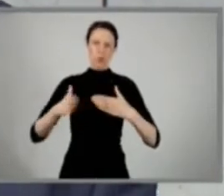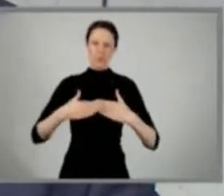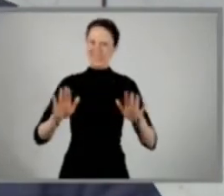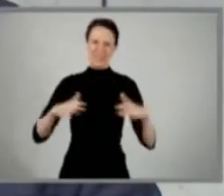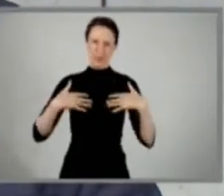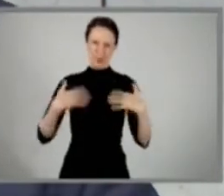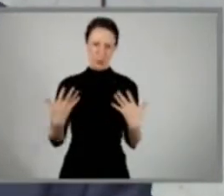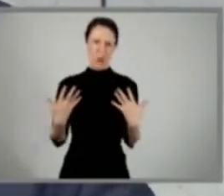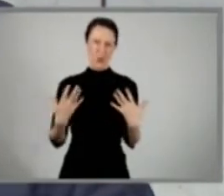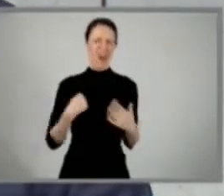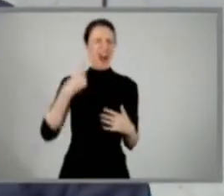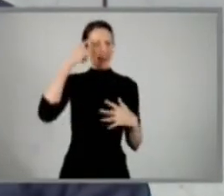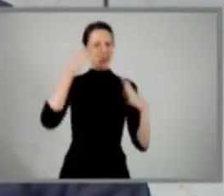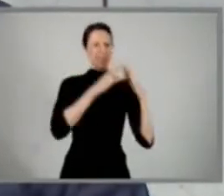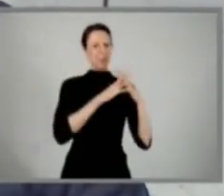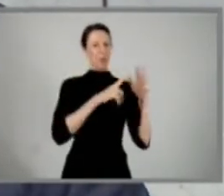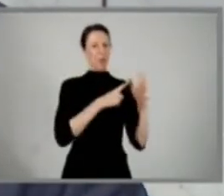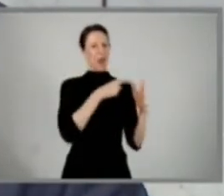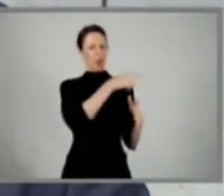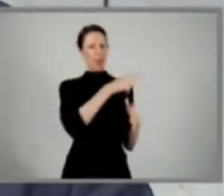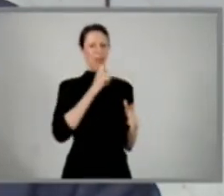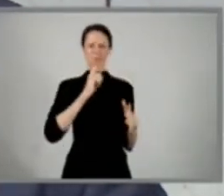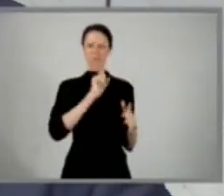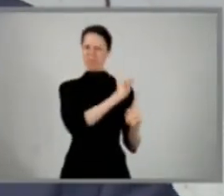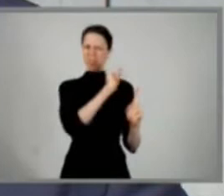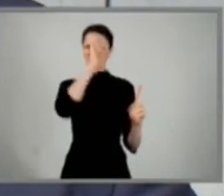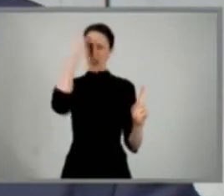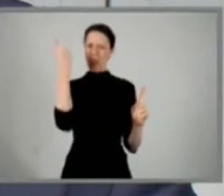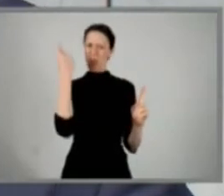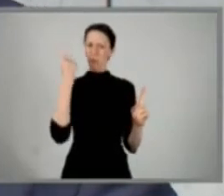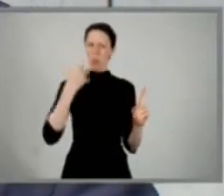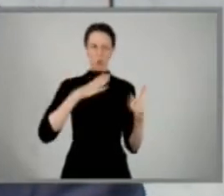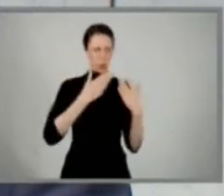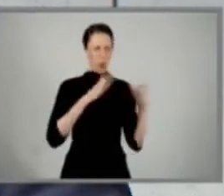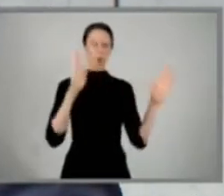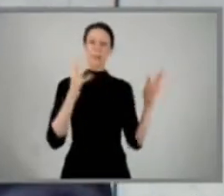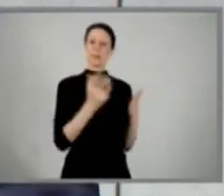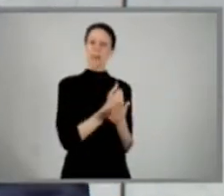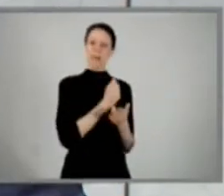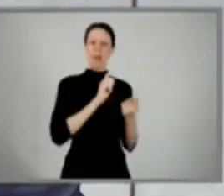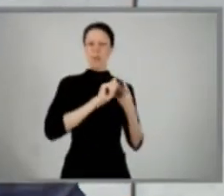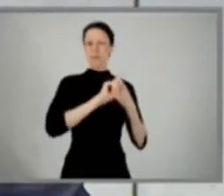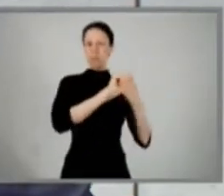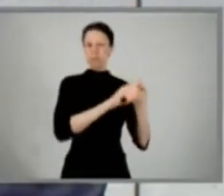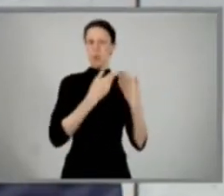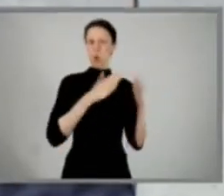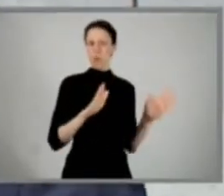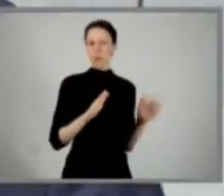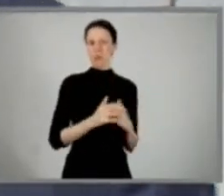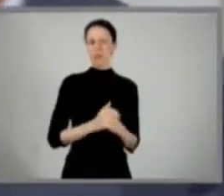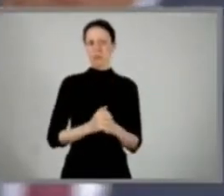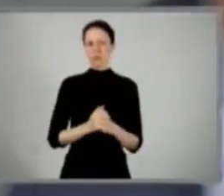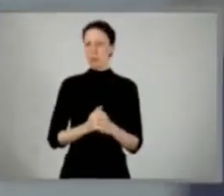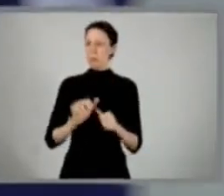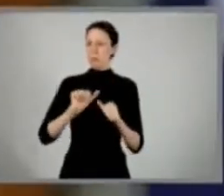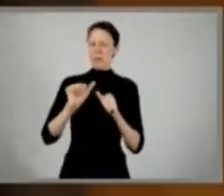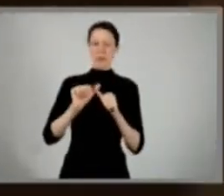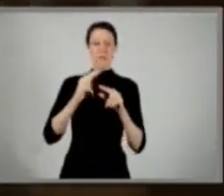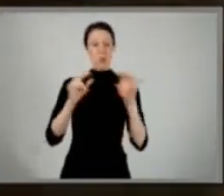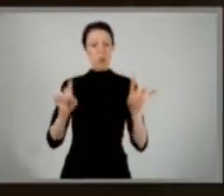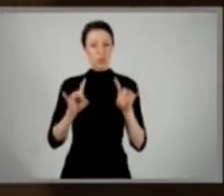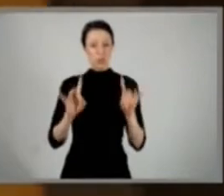open safely and to stay safely open, because that's what's in the national interest and that's what's in Western Australia's interest. But Professor Finkel. So, Prime Minister, I would